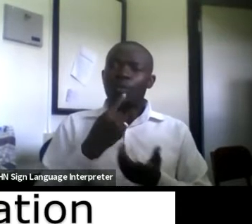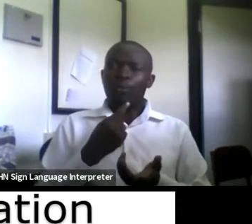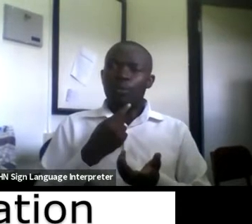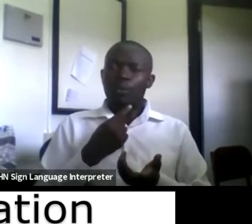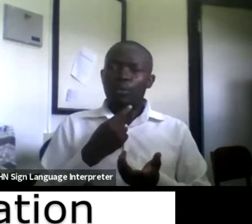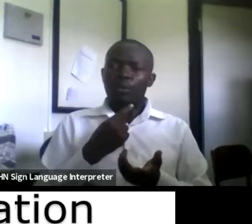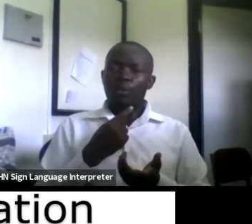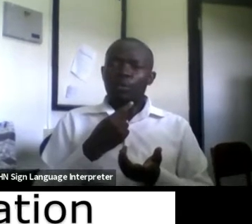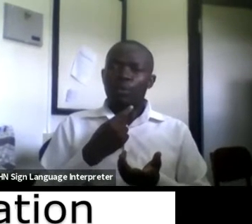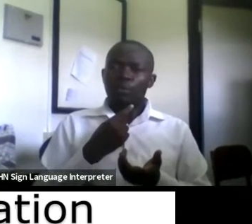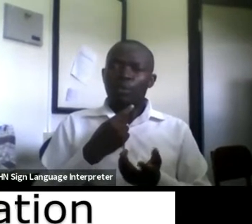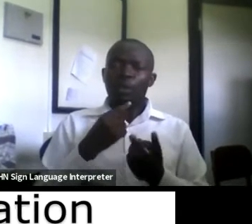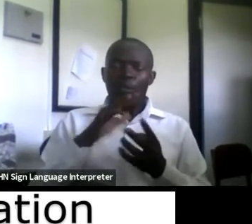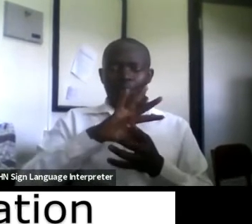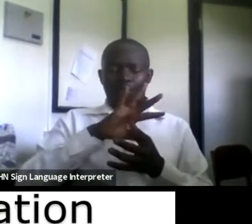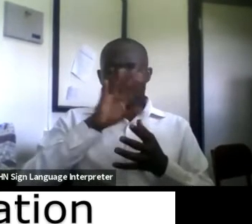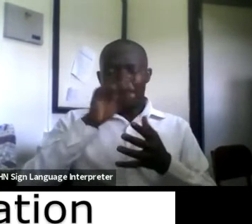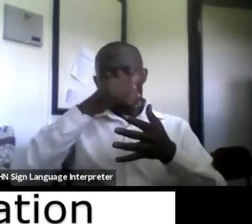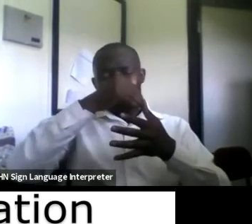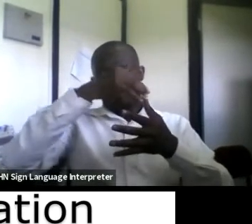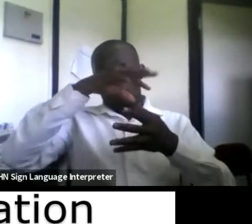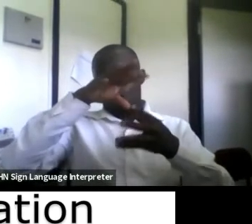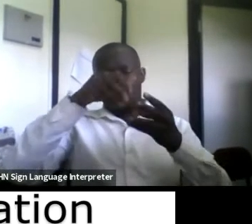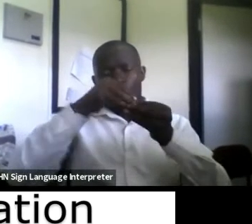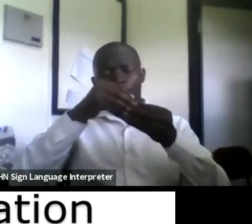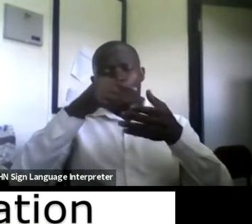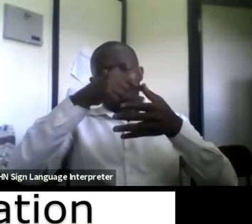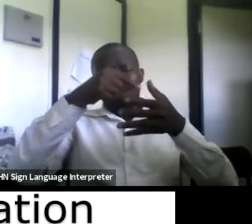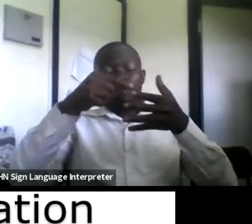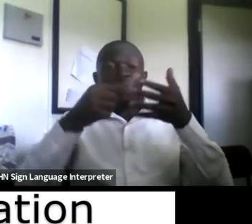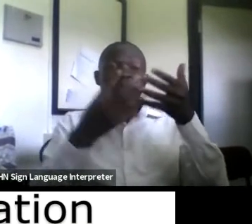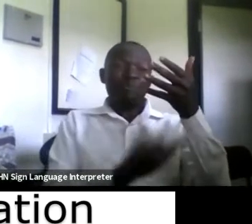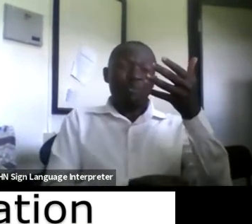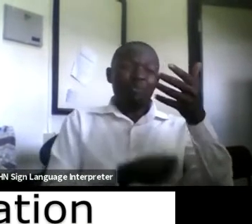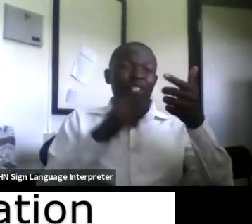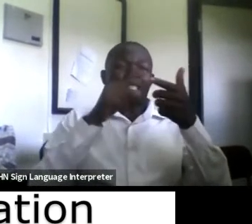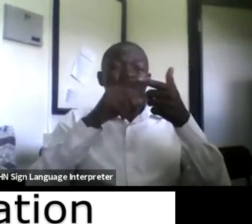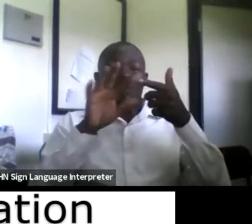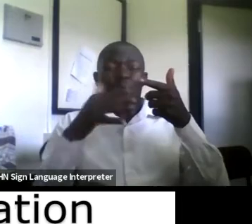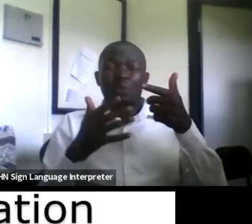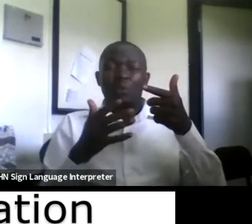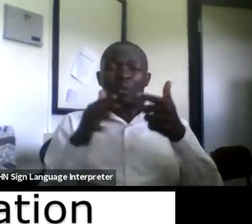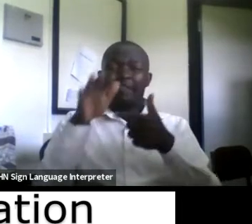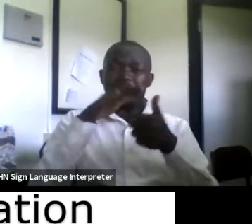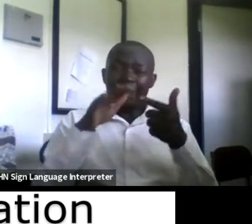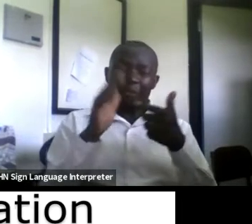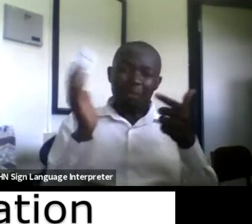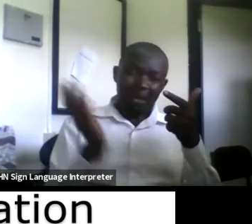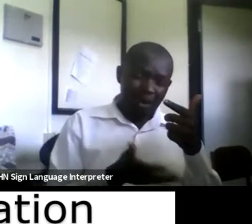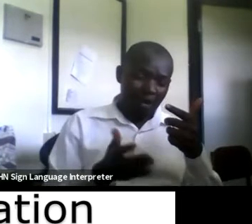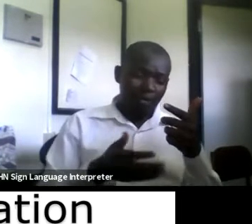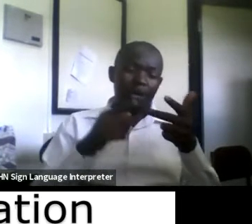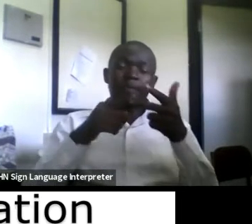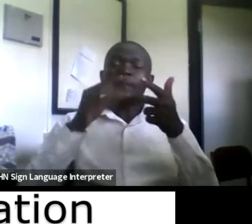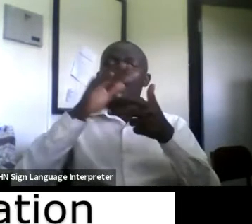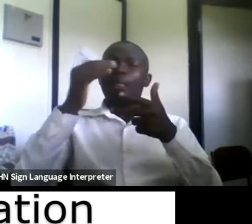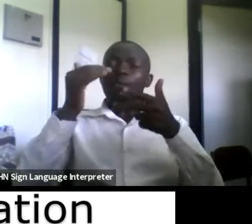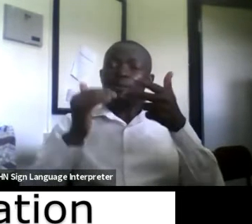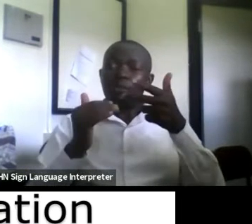all these, whether it is poverty or environmental degradation. It very clearly says women. It talks